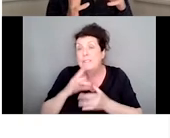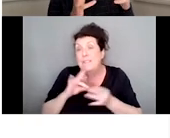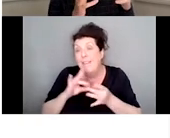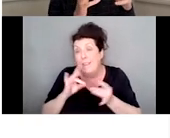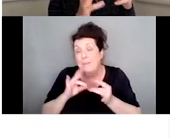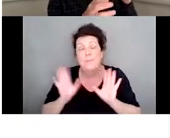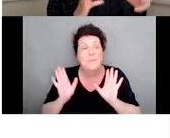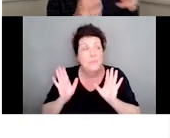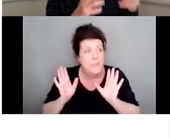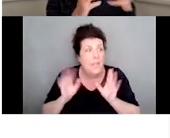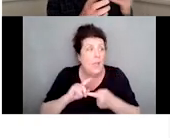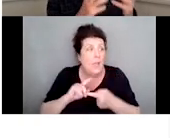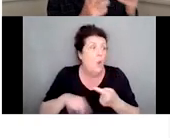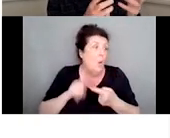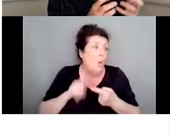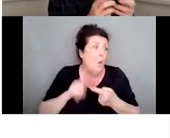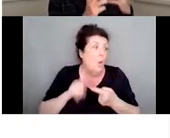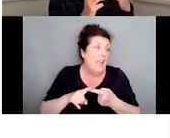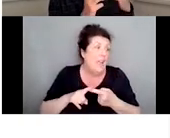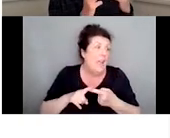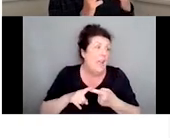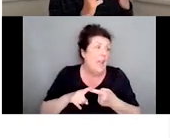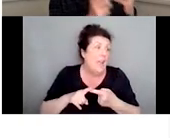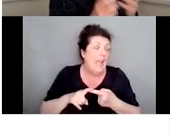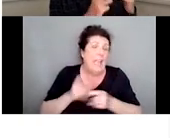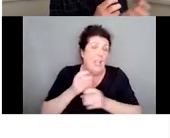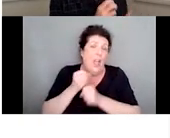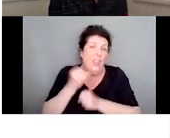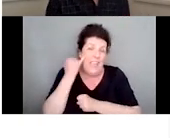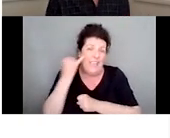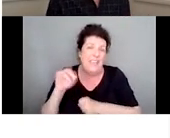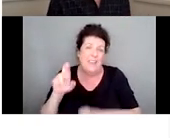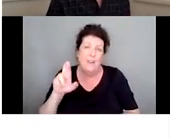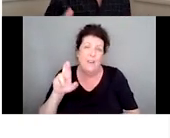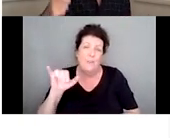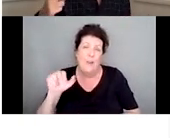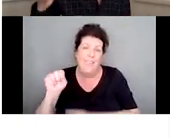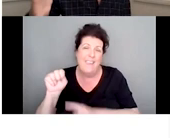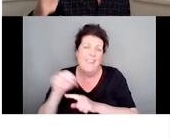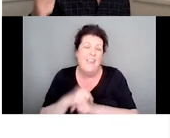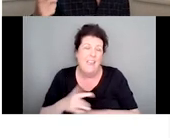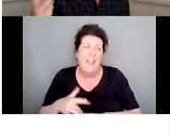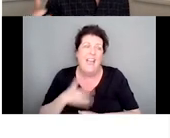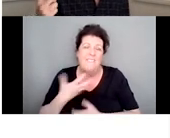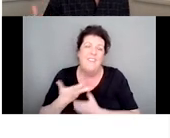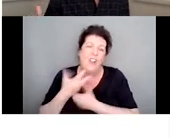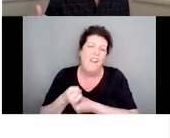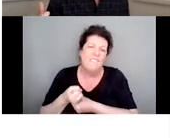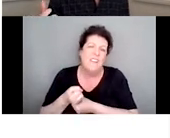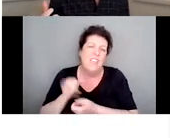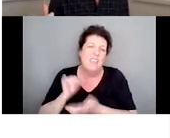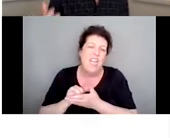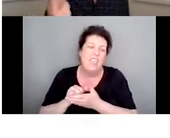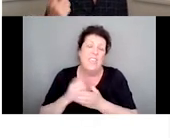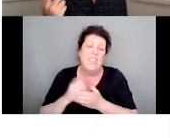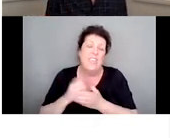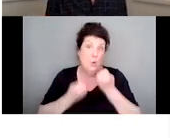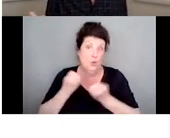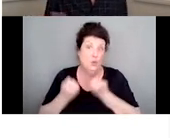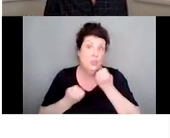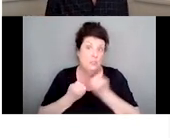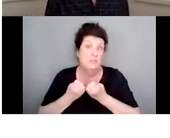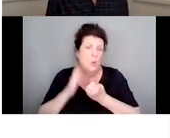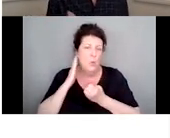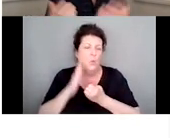that, that when I got to the idea of Ryan, I felt pretty confident that in terms of the emotion, the show would need, it would